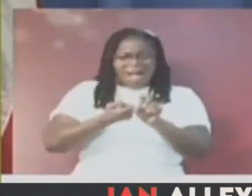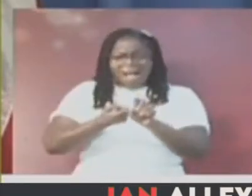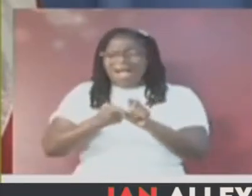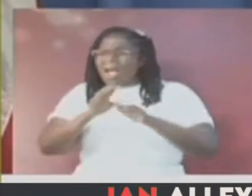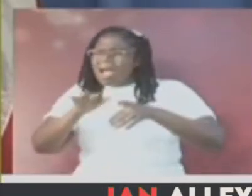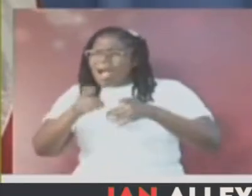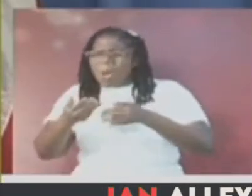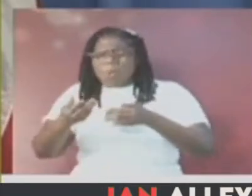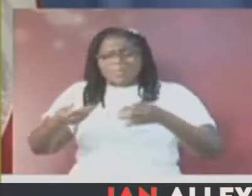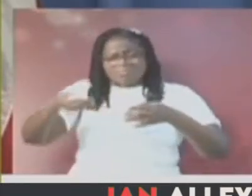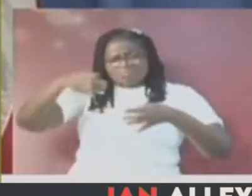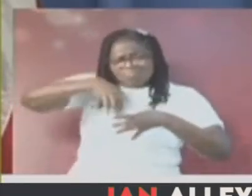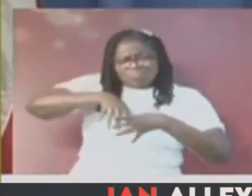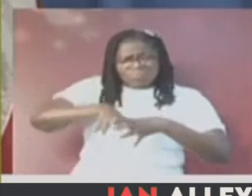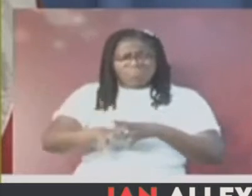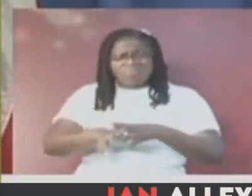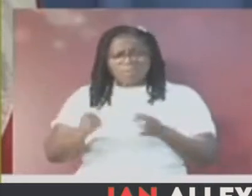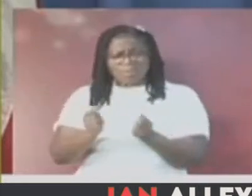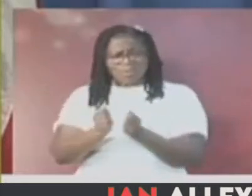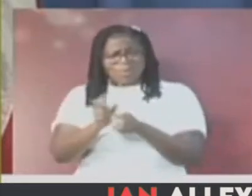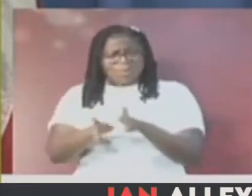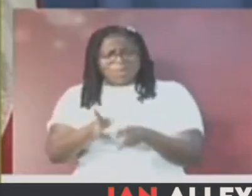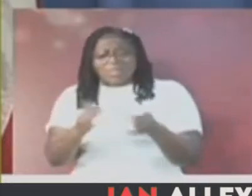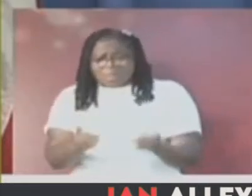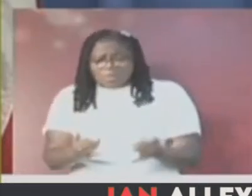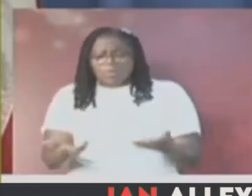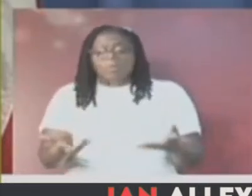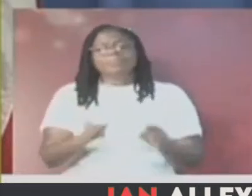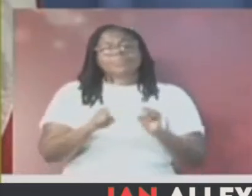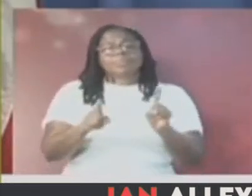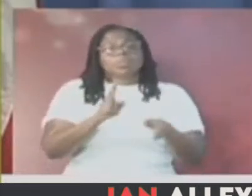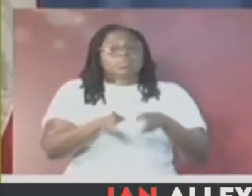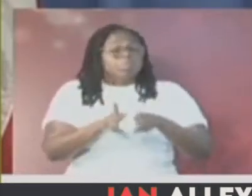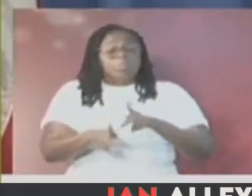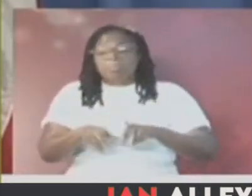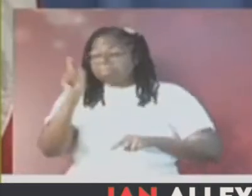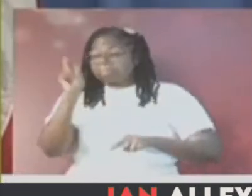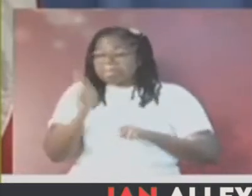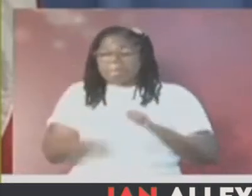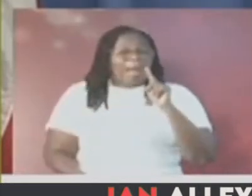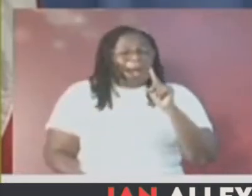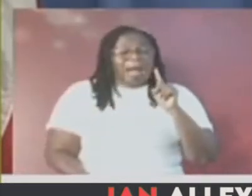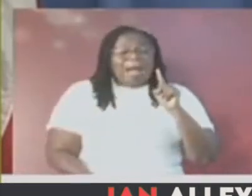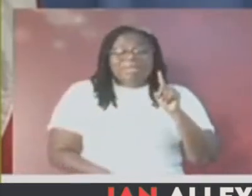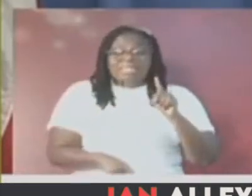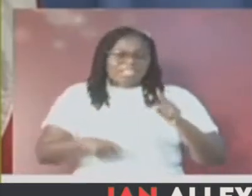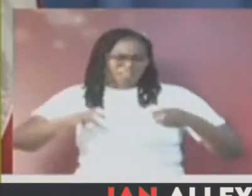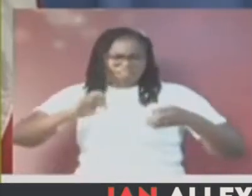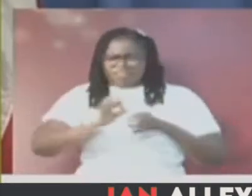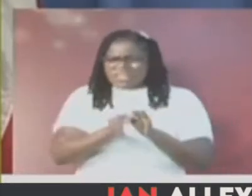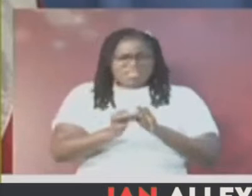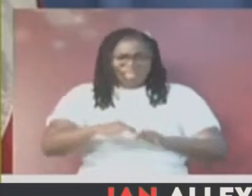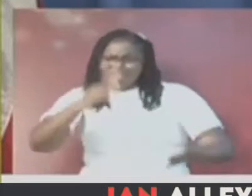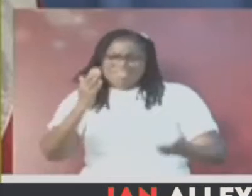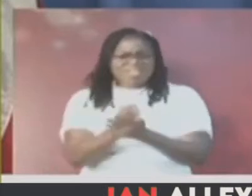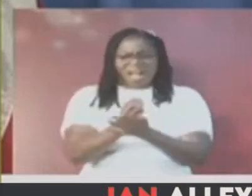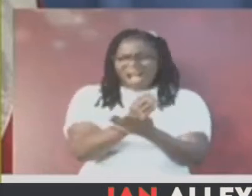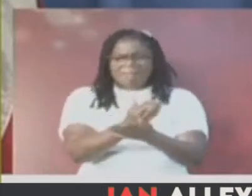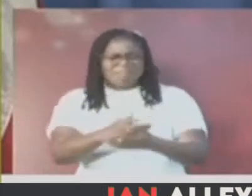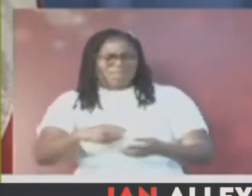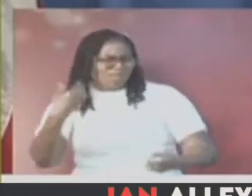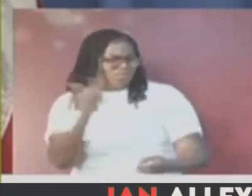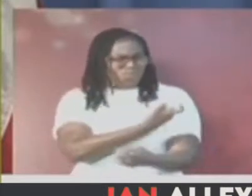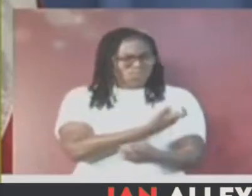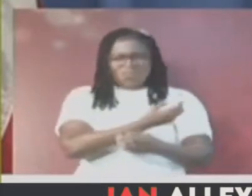the human population was not able to respond to it as it responds to other kinds of viruses and bacteria.